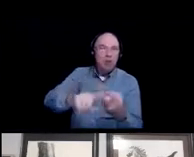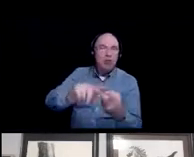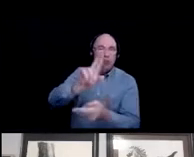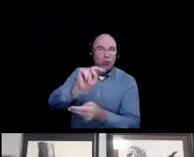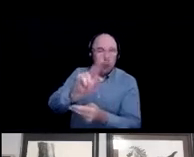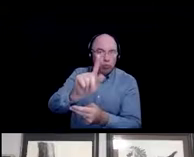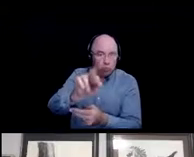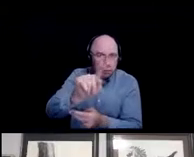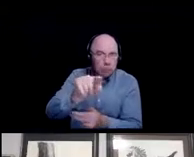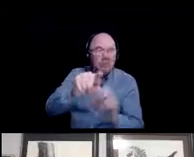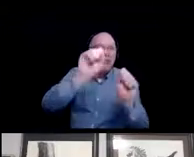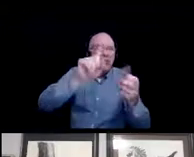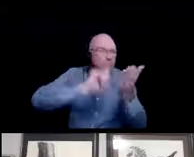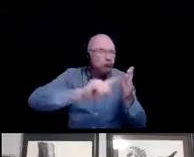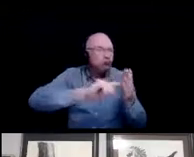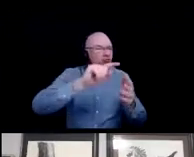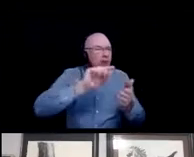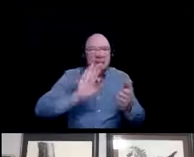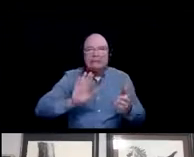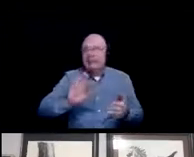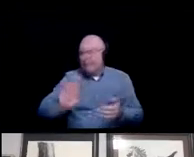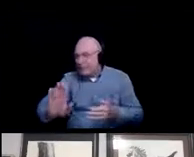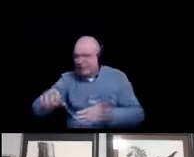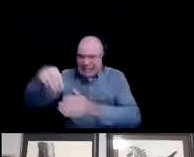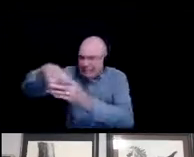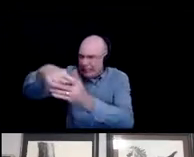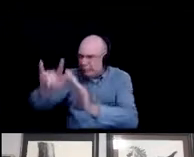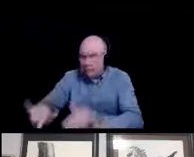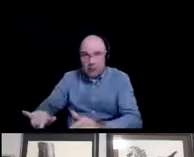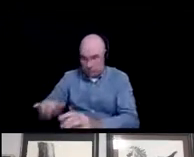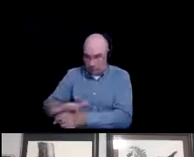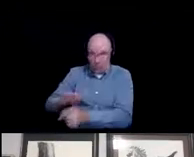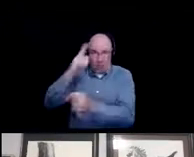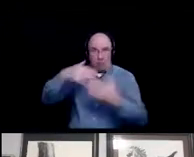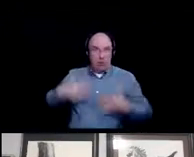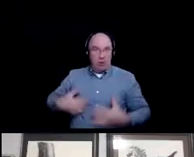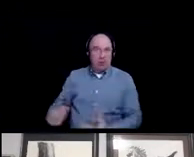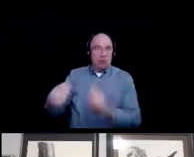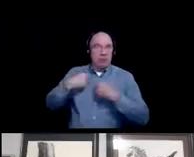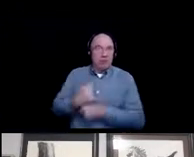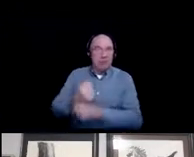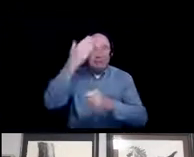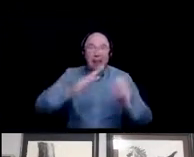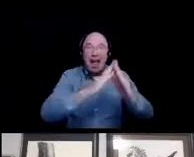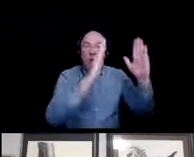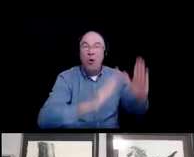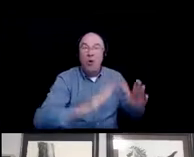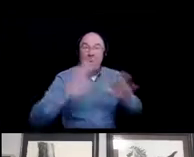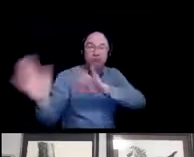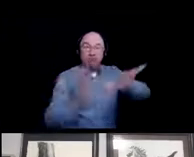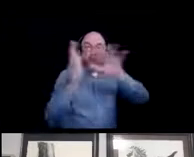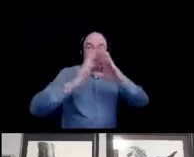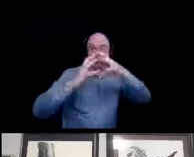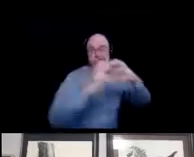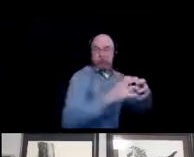all the different ingredients, but the body has everything it needs to start repairing. It's like when you go to repair a house that's been damaged by weather and you have the hammer